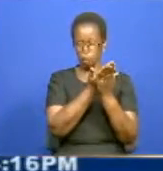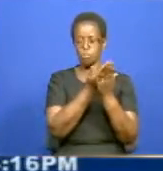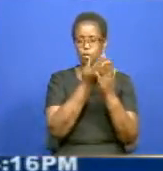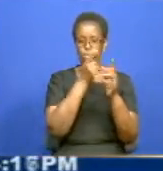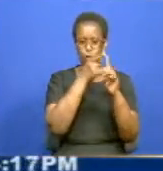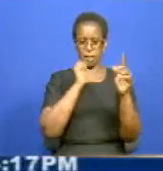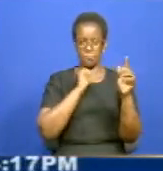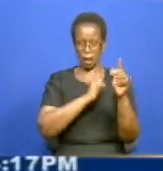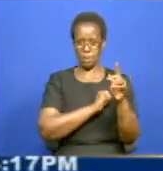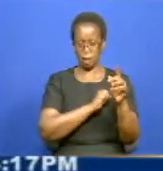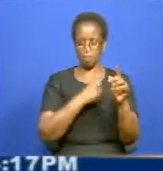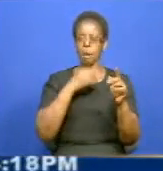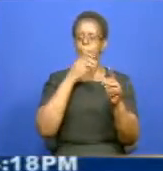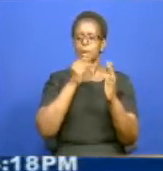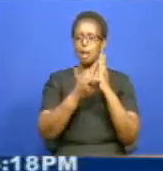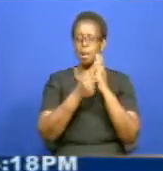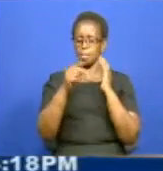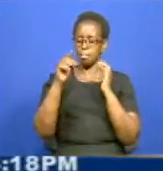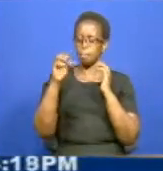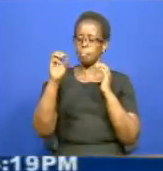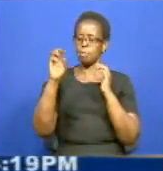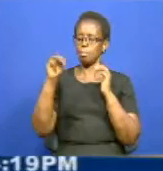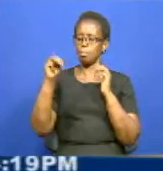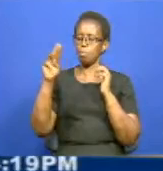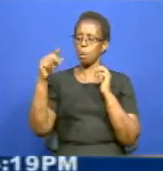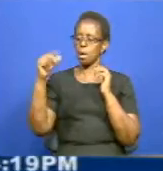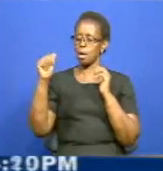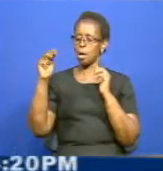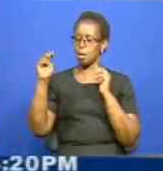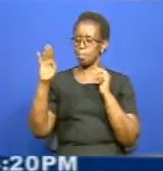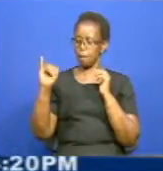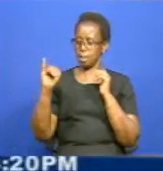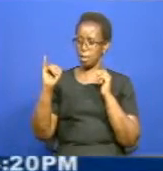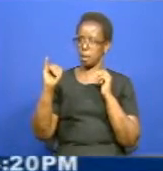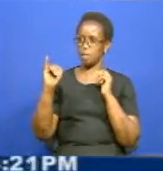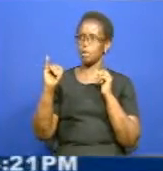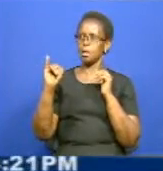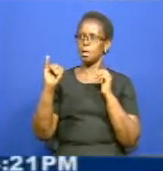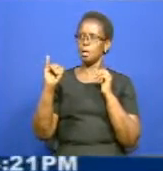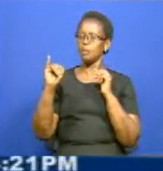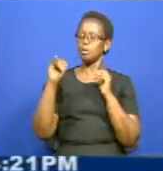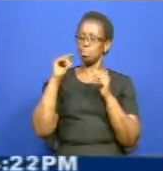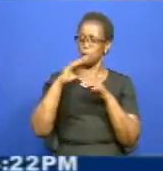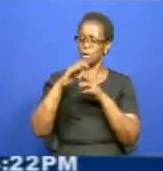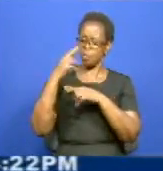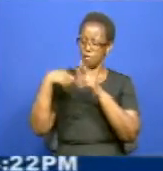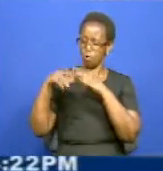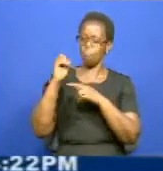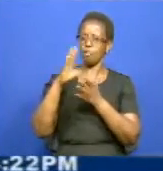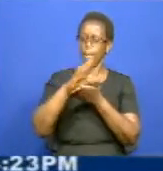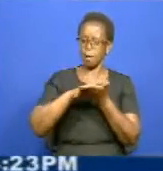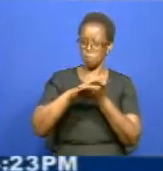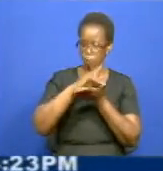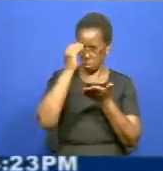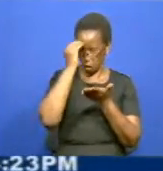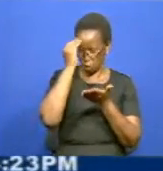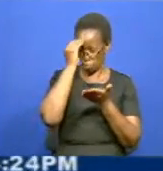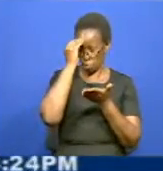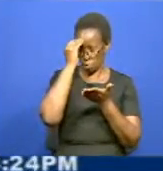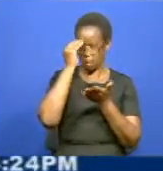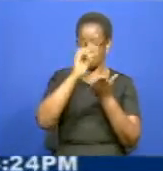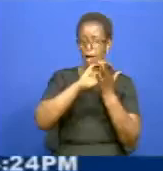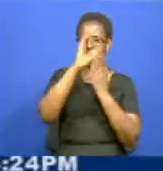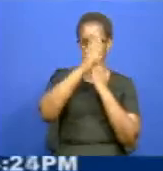Eric Mugambi Kinywa concerning the review of the basic education curriculum framework by the Ministry of